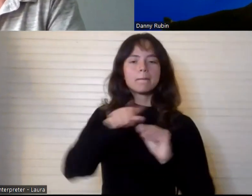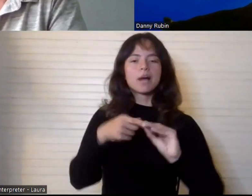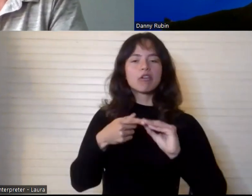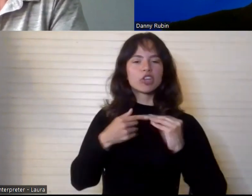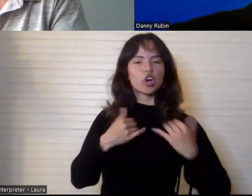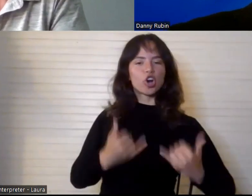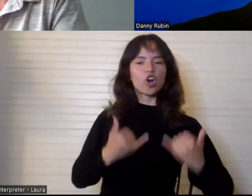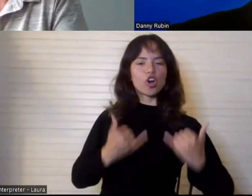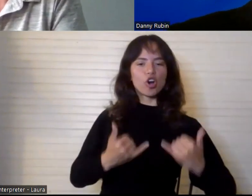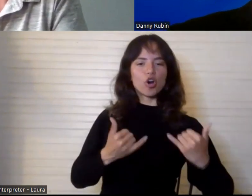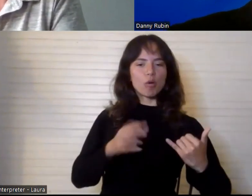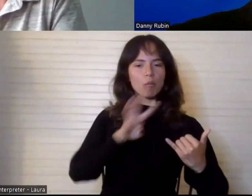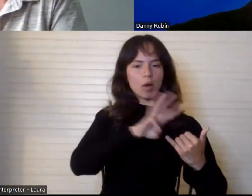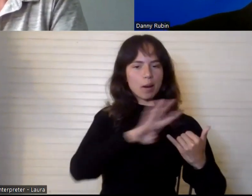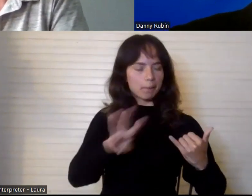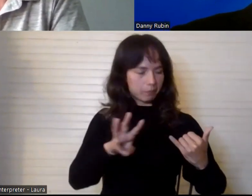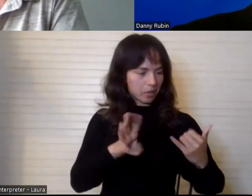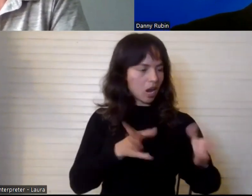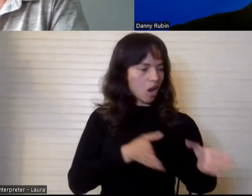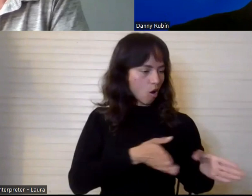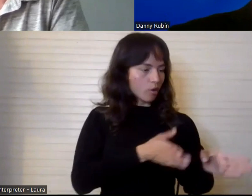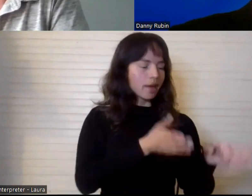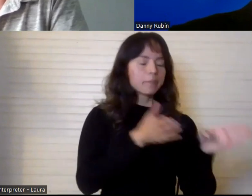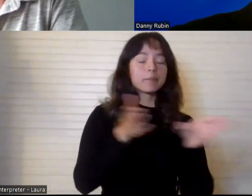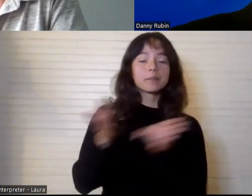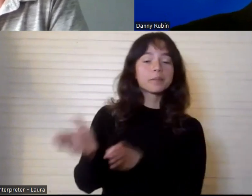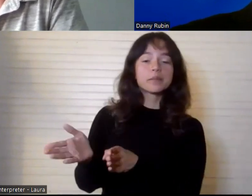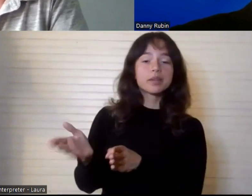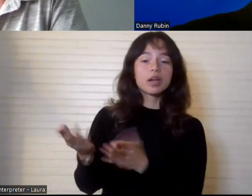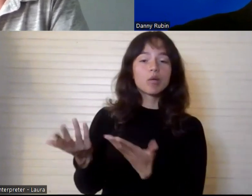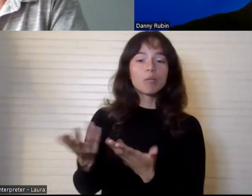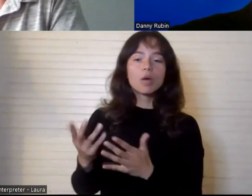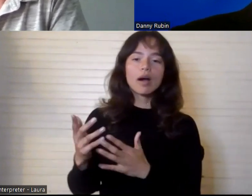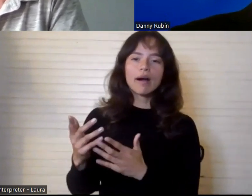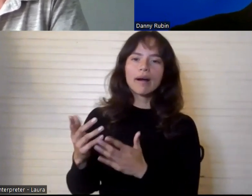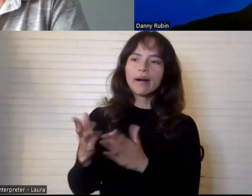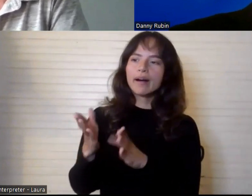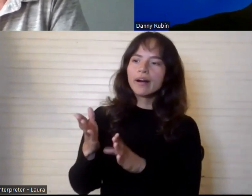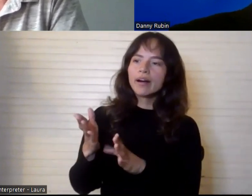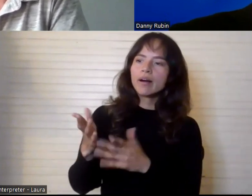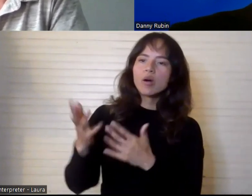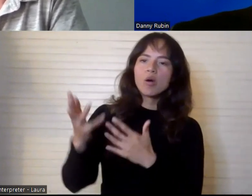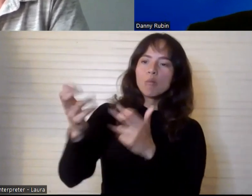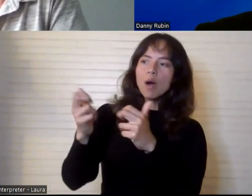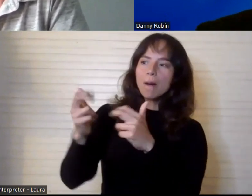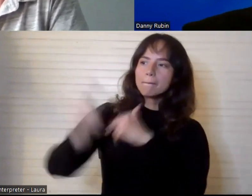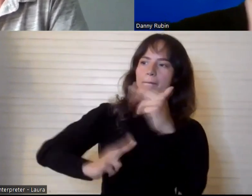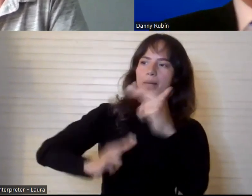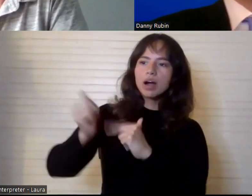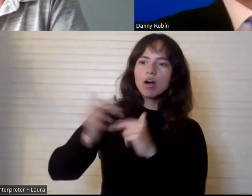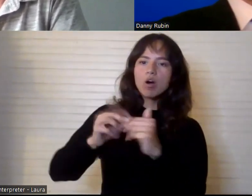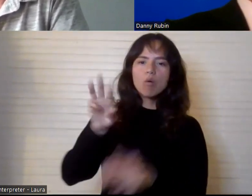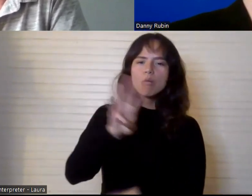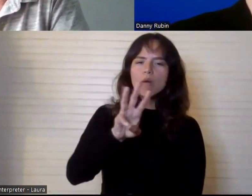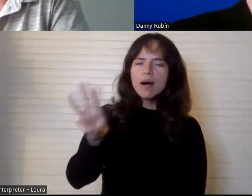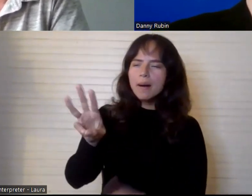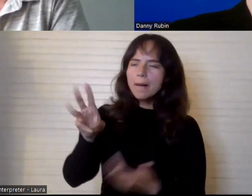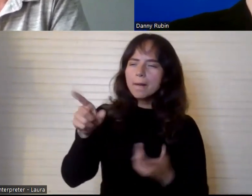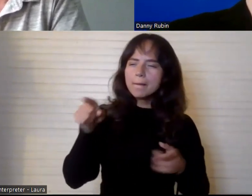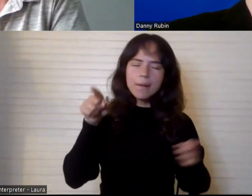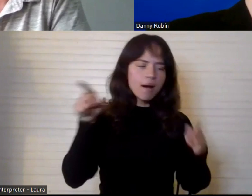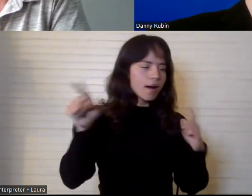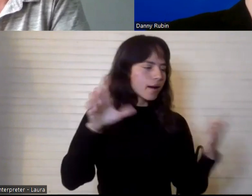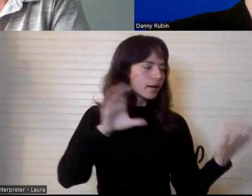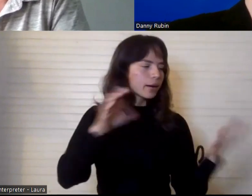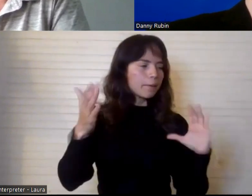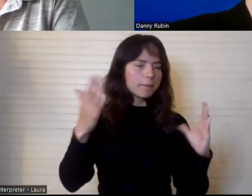Is it really just a brand refresh? Are there specific features, functionality, or different third-party integrations that need to